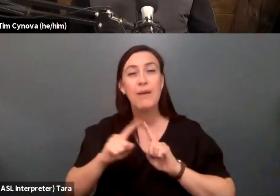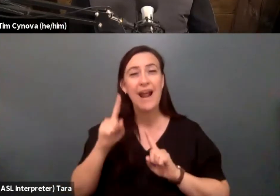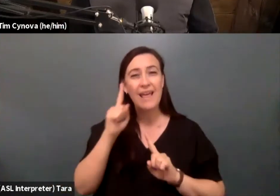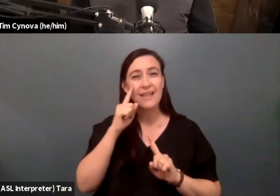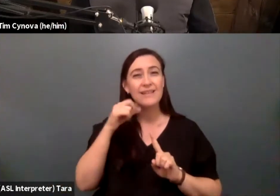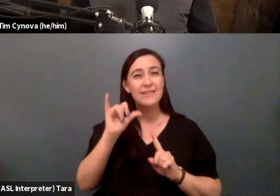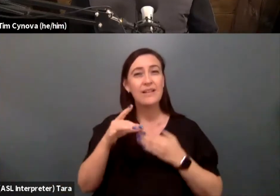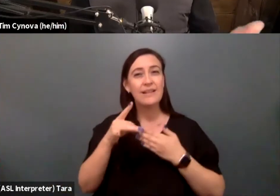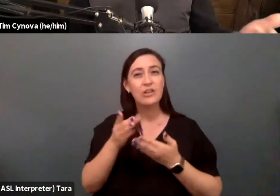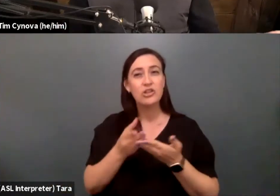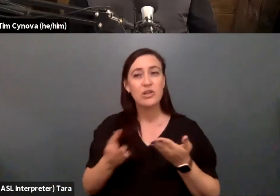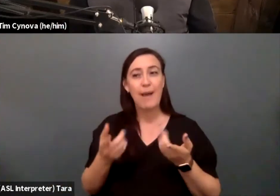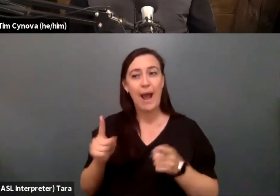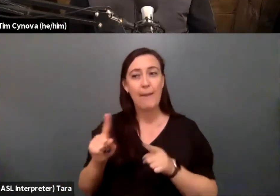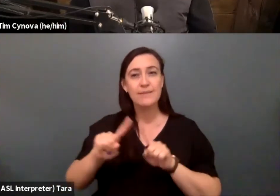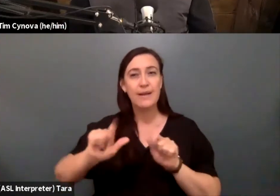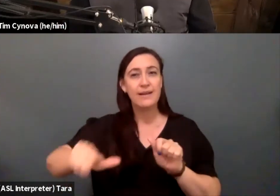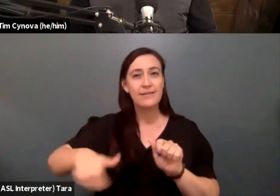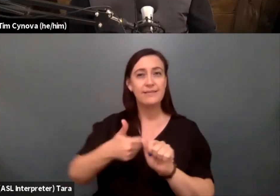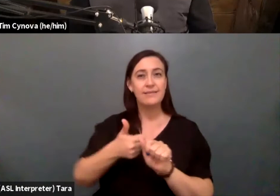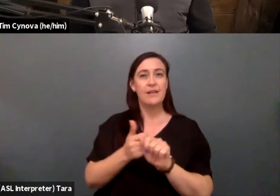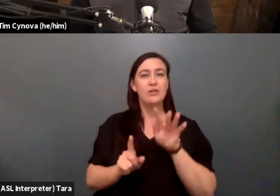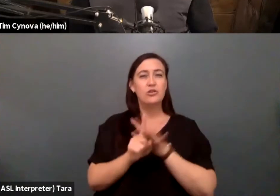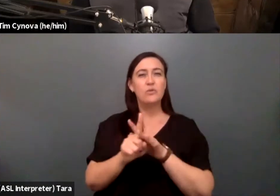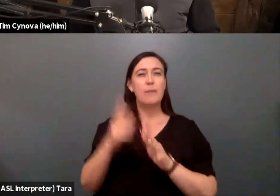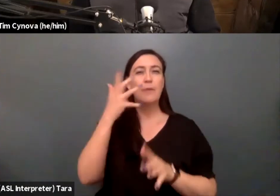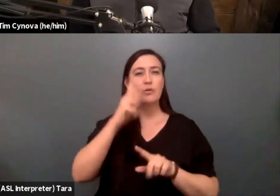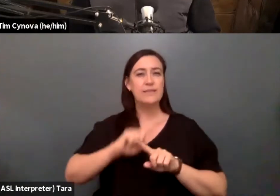It just shows up in different ways than